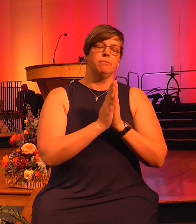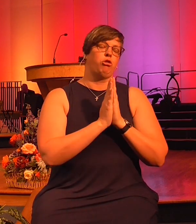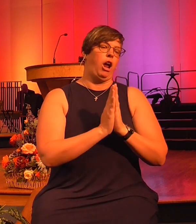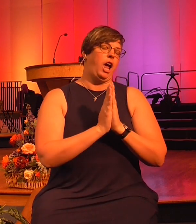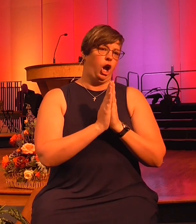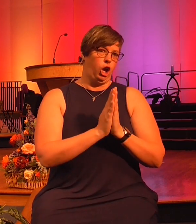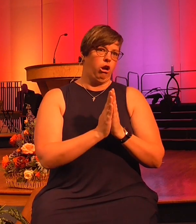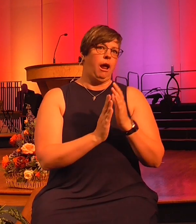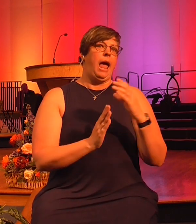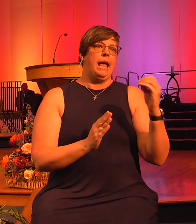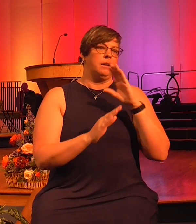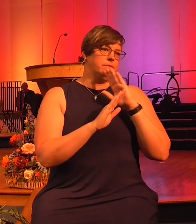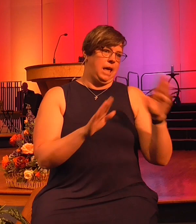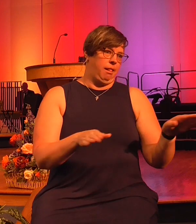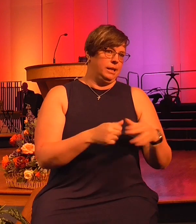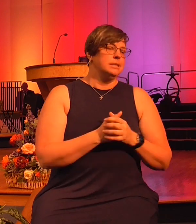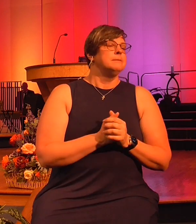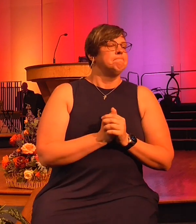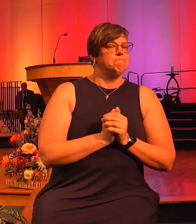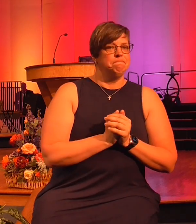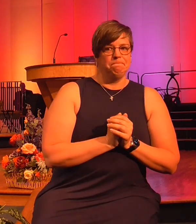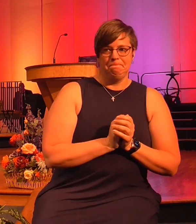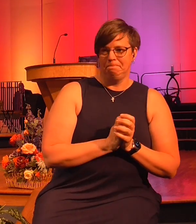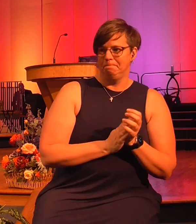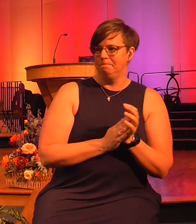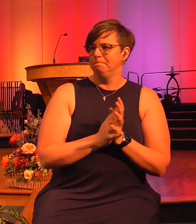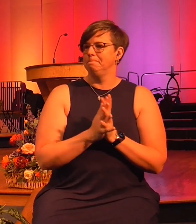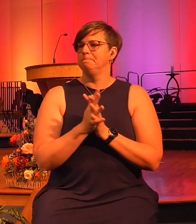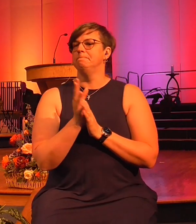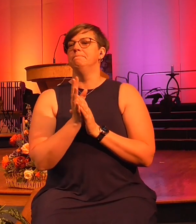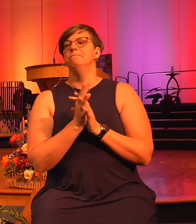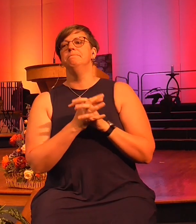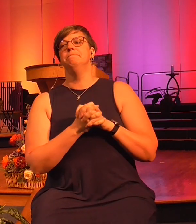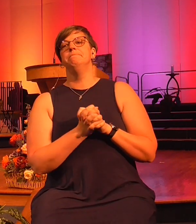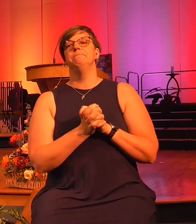of prayer, and of silence.